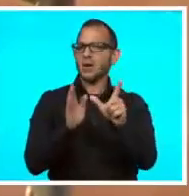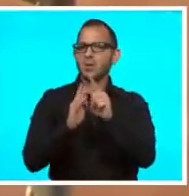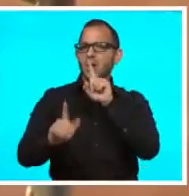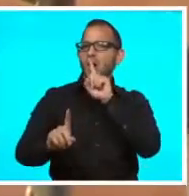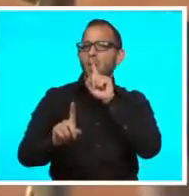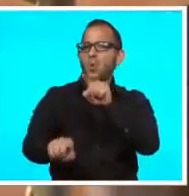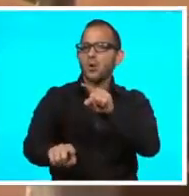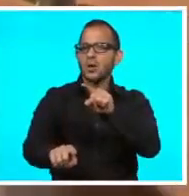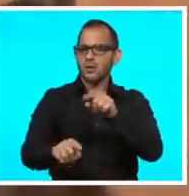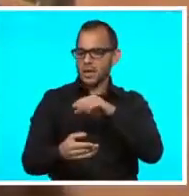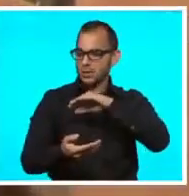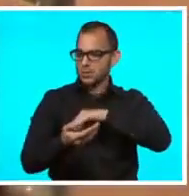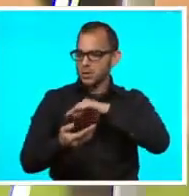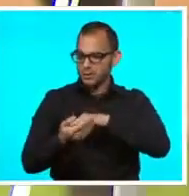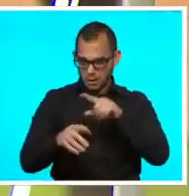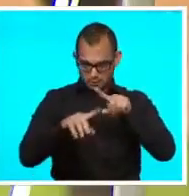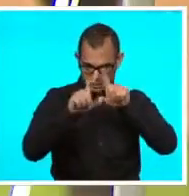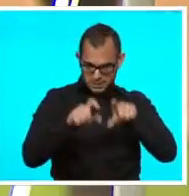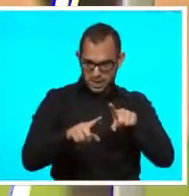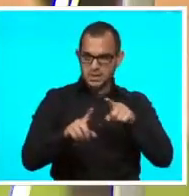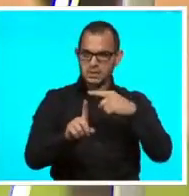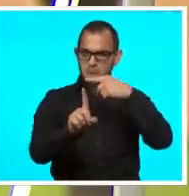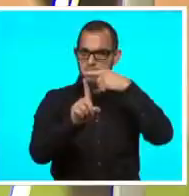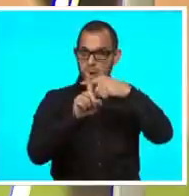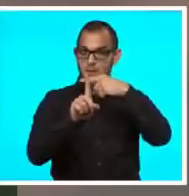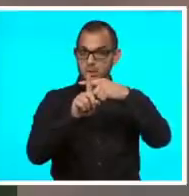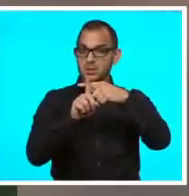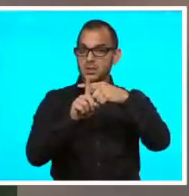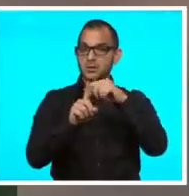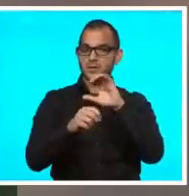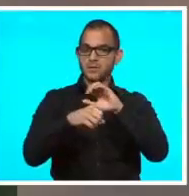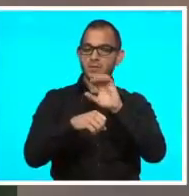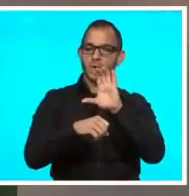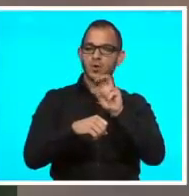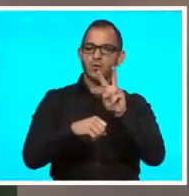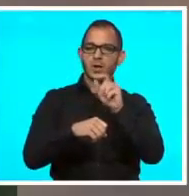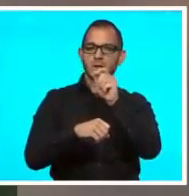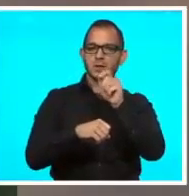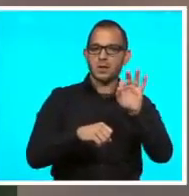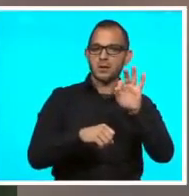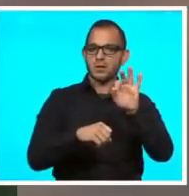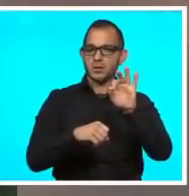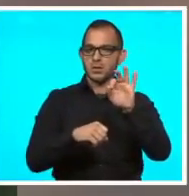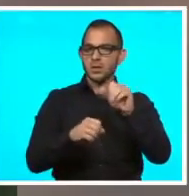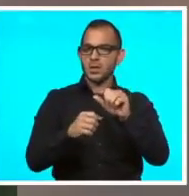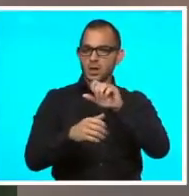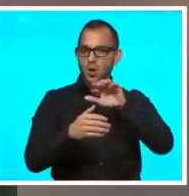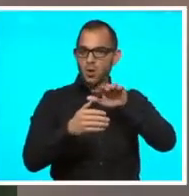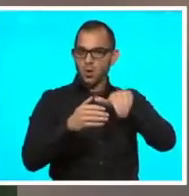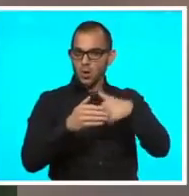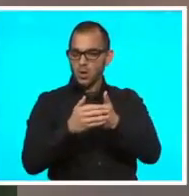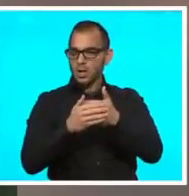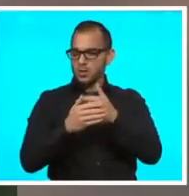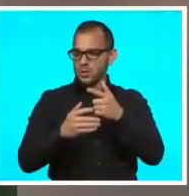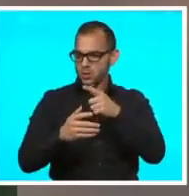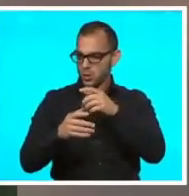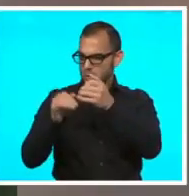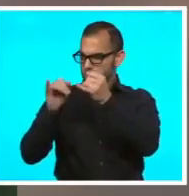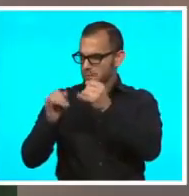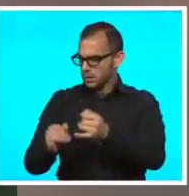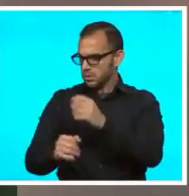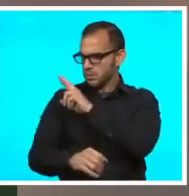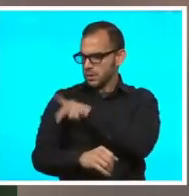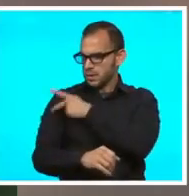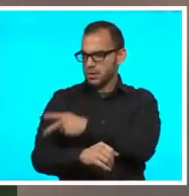they need to go visit a doctor if they've tested positive for COVID-19. Without being CLIA certified, all I could suggest to the patient was